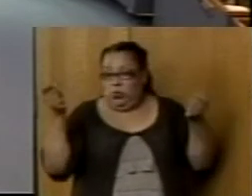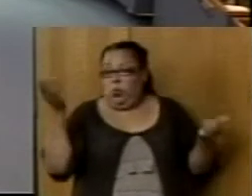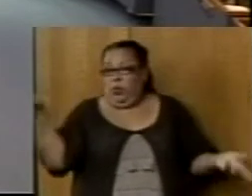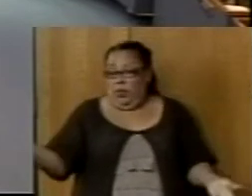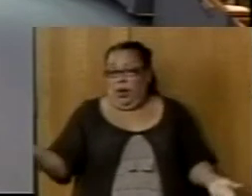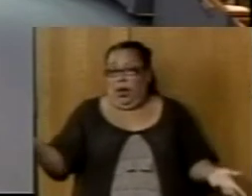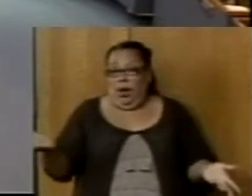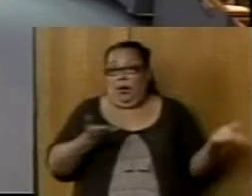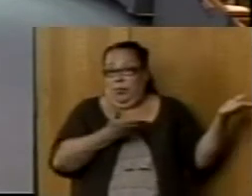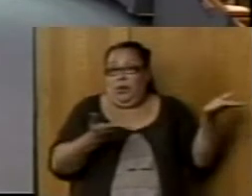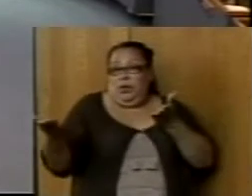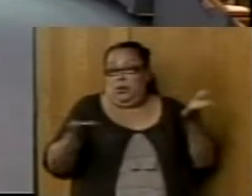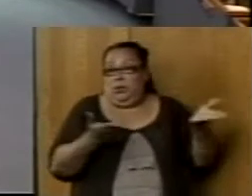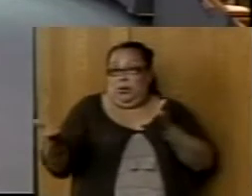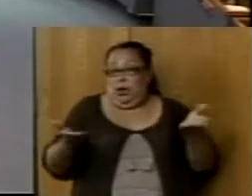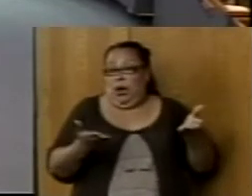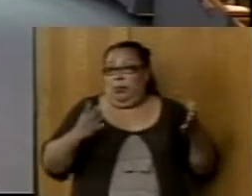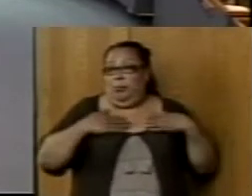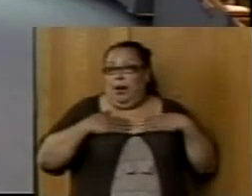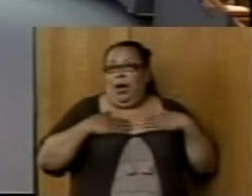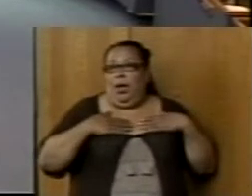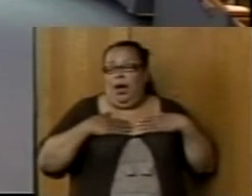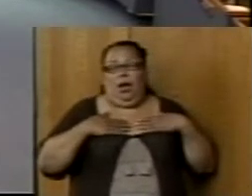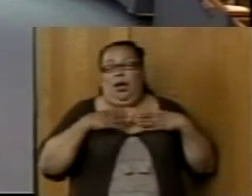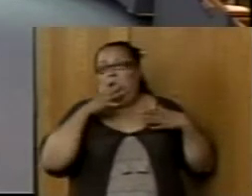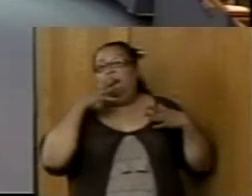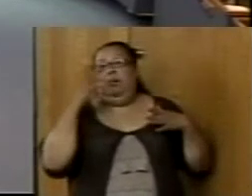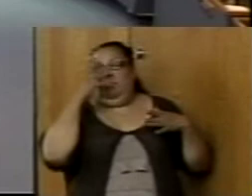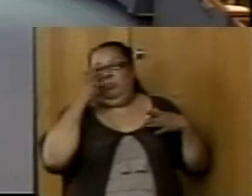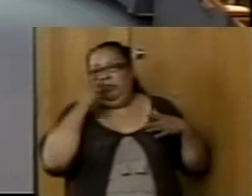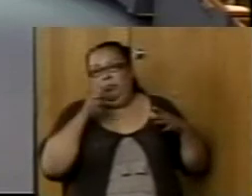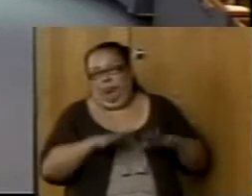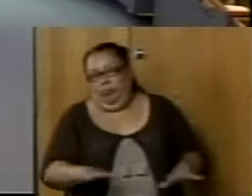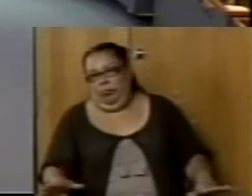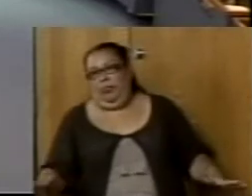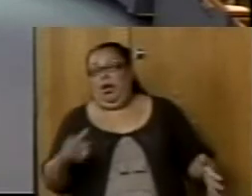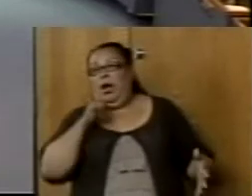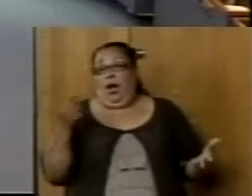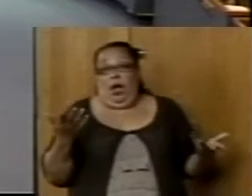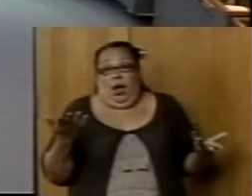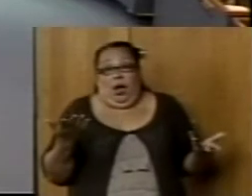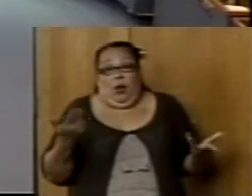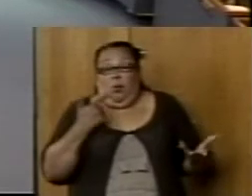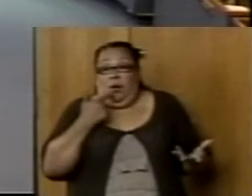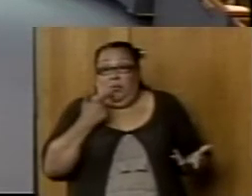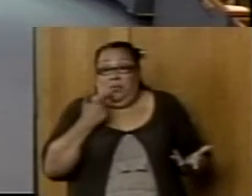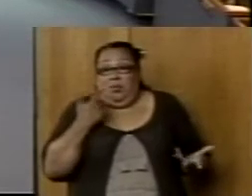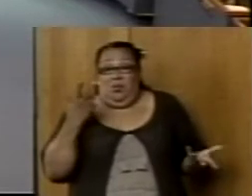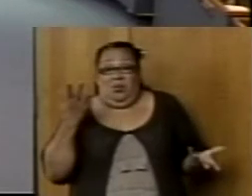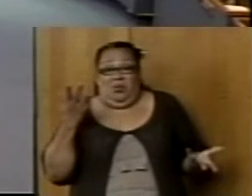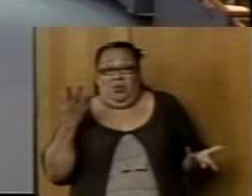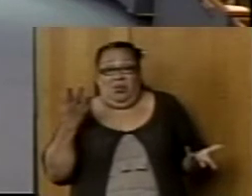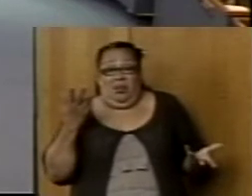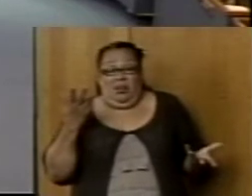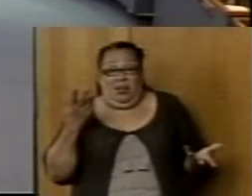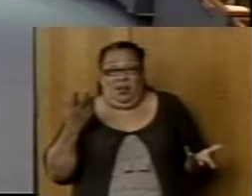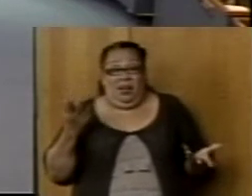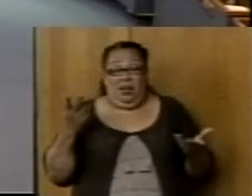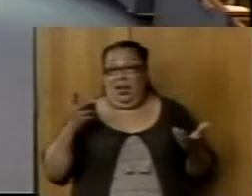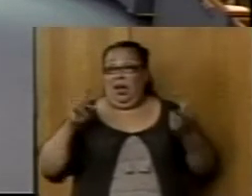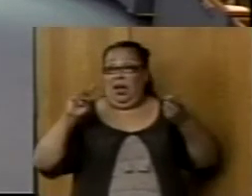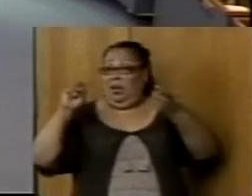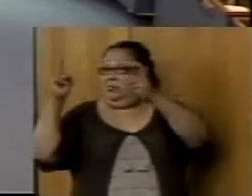carrying my treasures. And they used to be able to come in and say, I'm at the top, I want to stay in this. from what I'm hearing you say, now you're going to get everyone